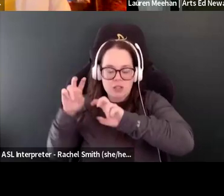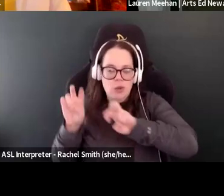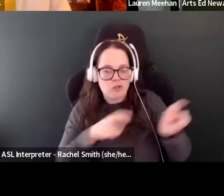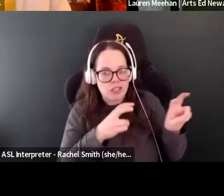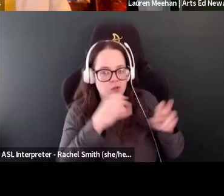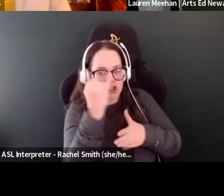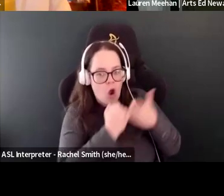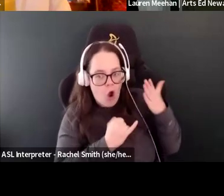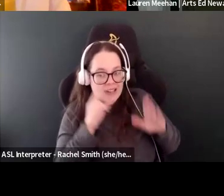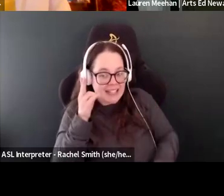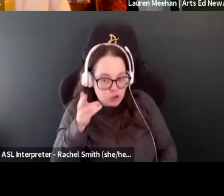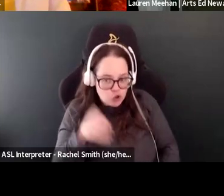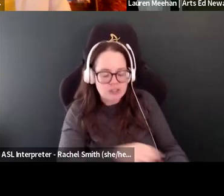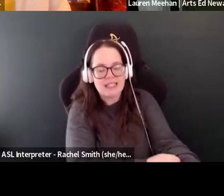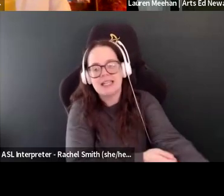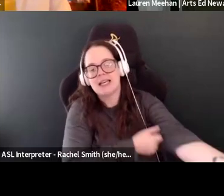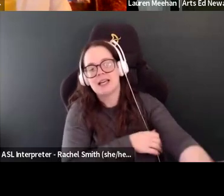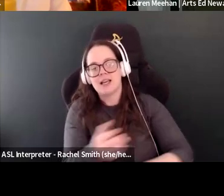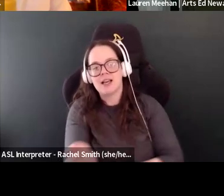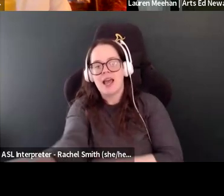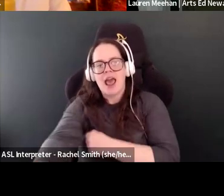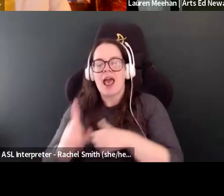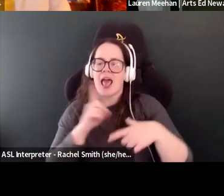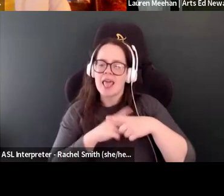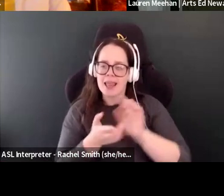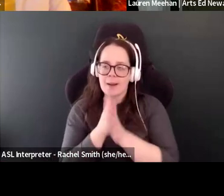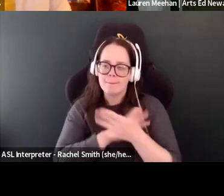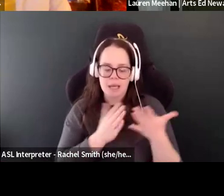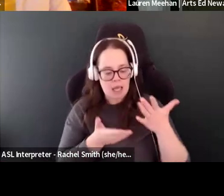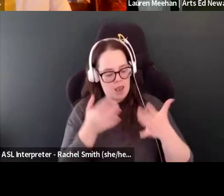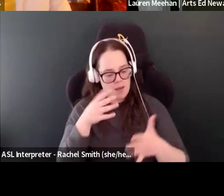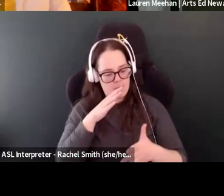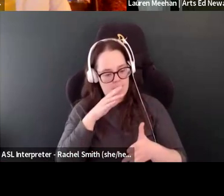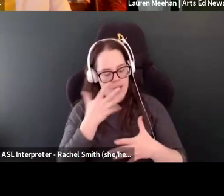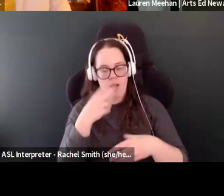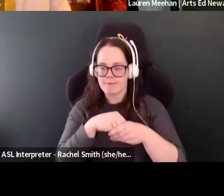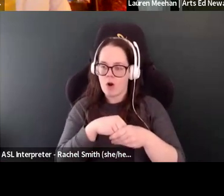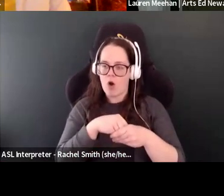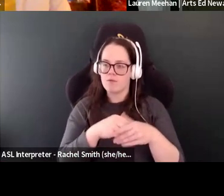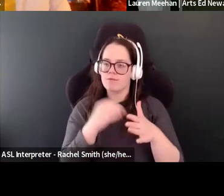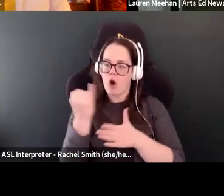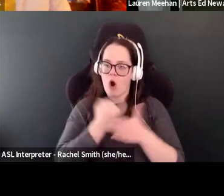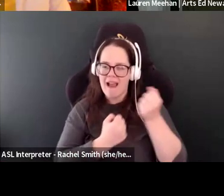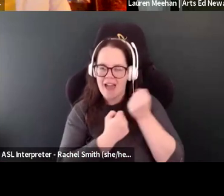history and got involved in arts advocacy at the state level in